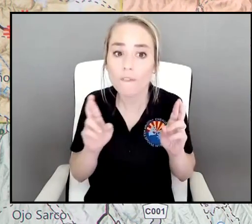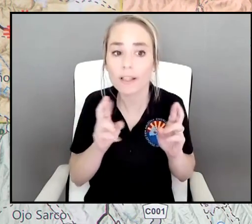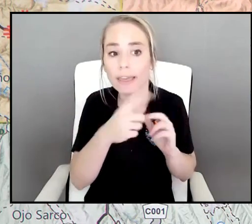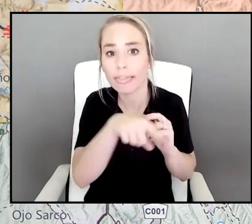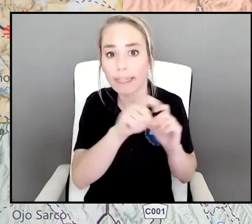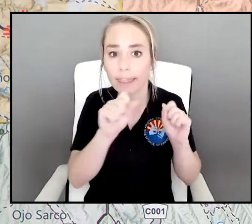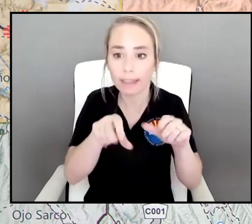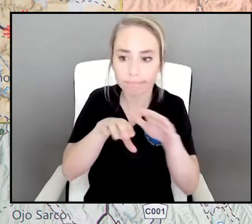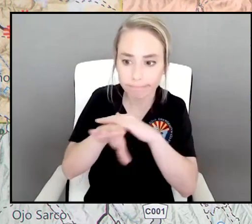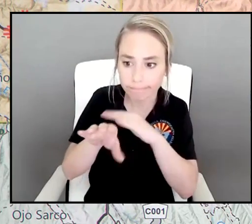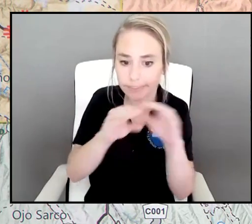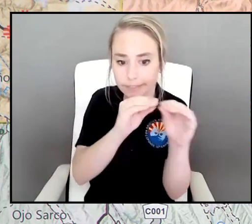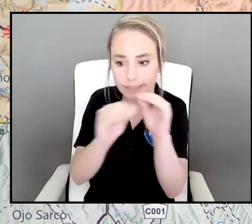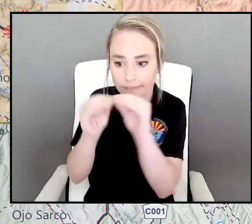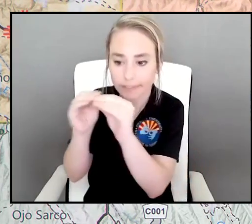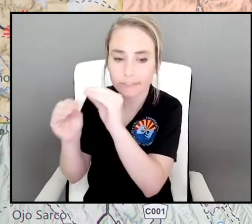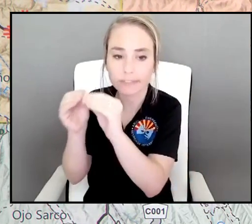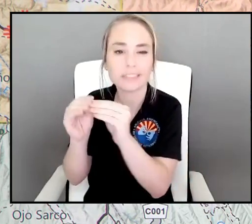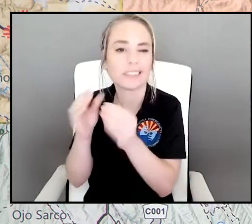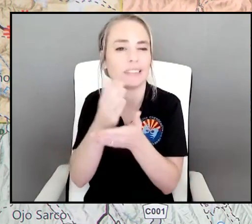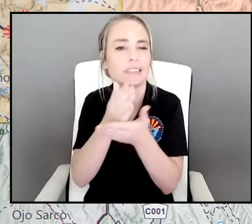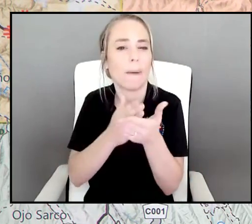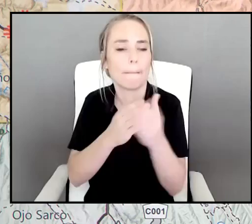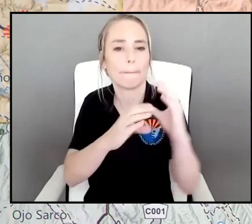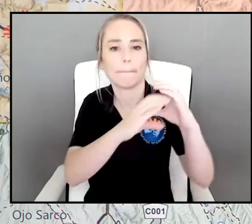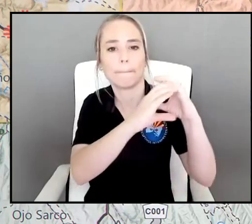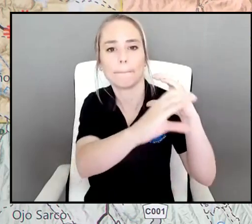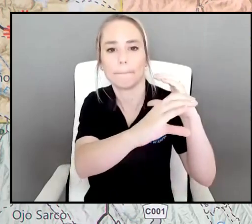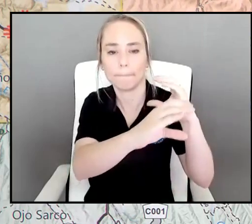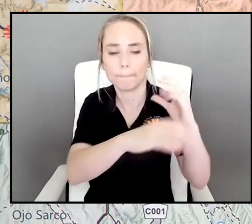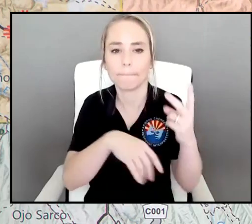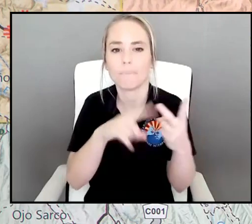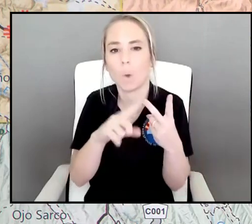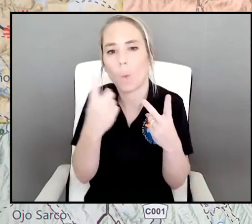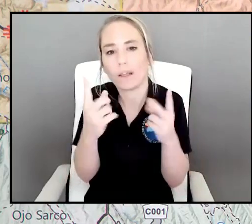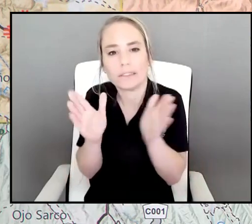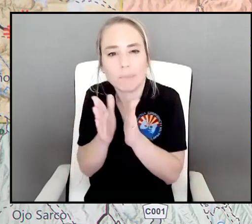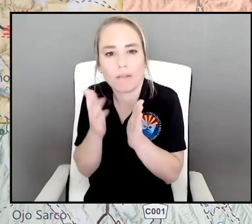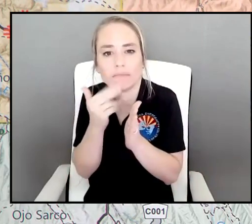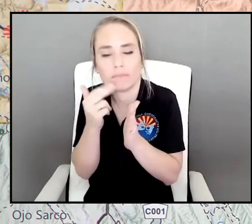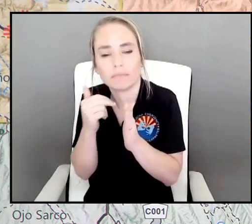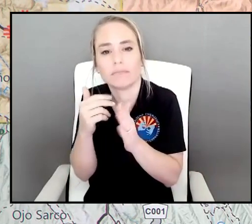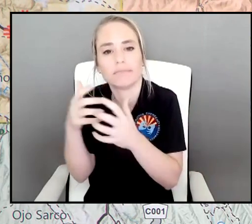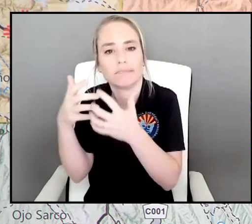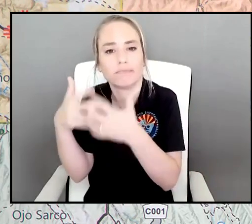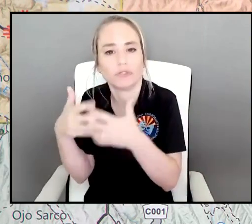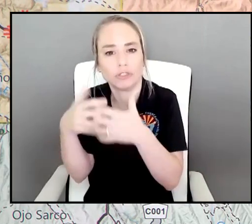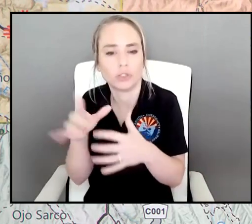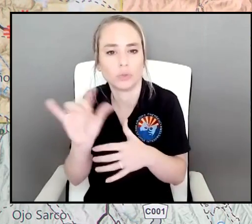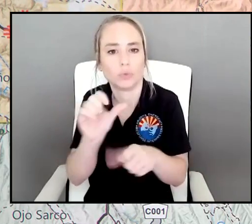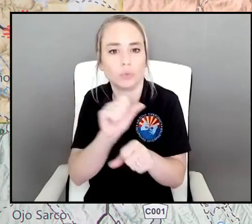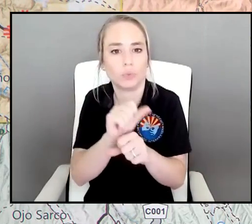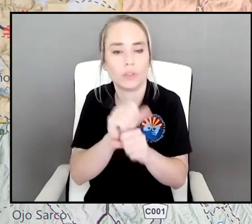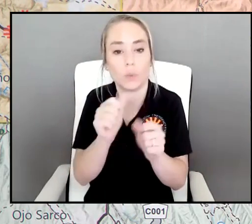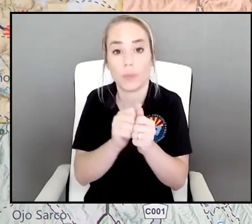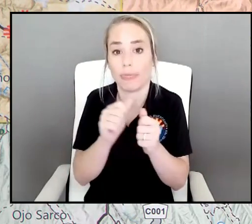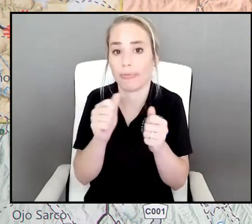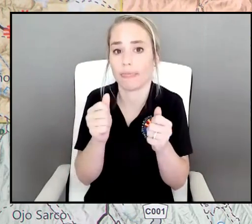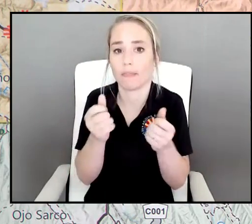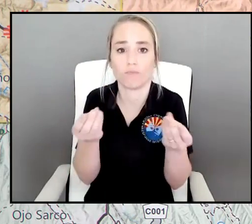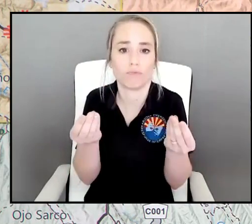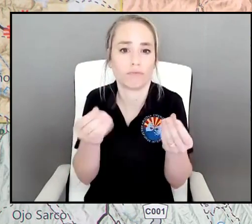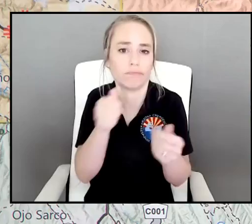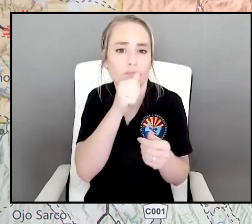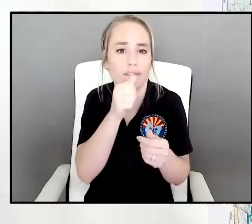had just a couple of engines and a little skid steer working behind some of the private property in this area. It's